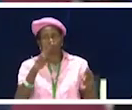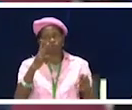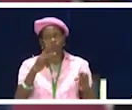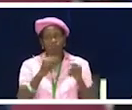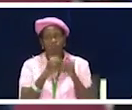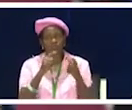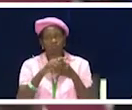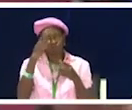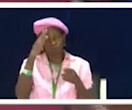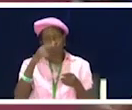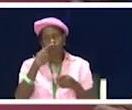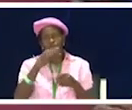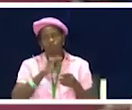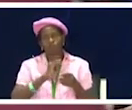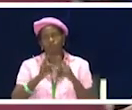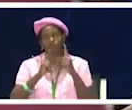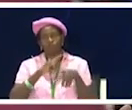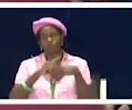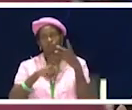about.